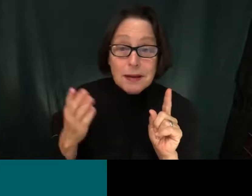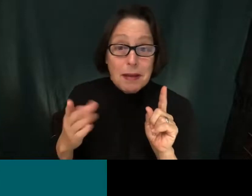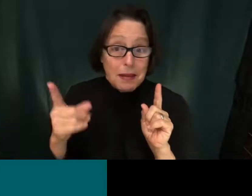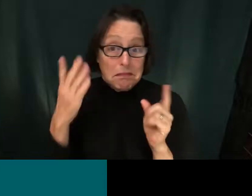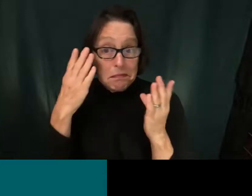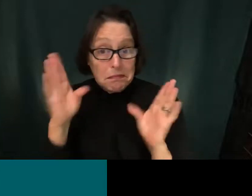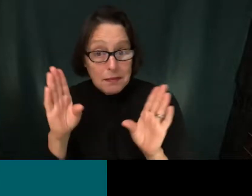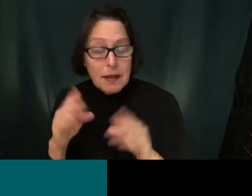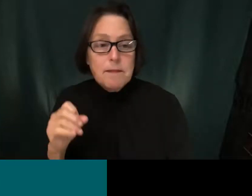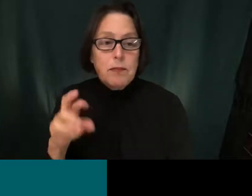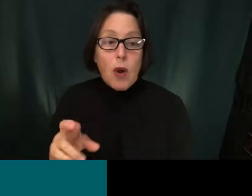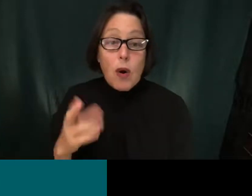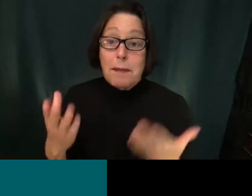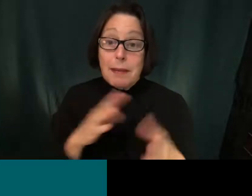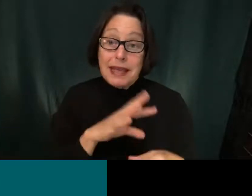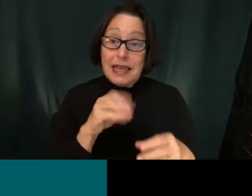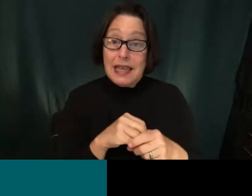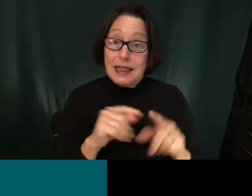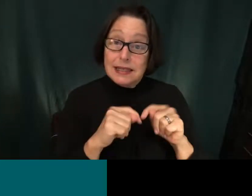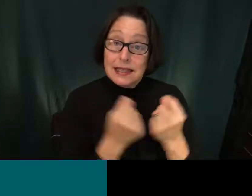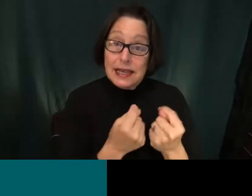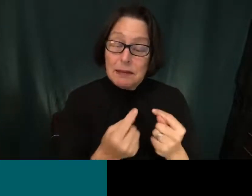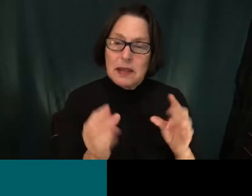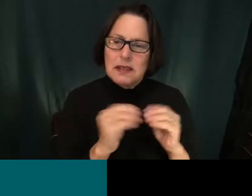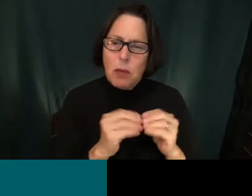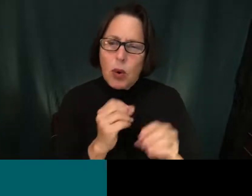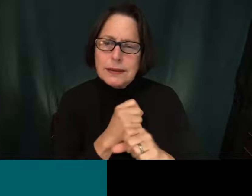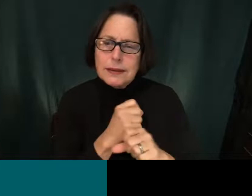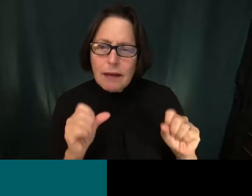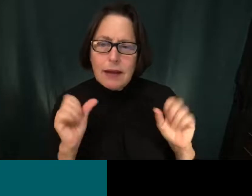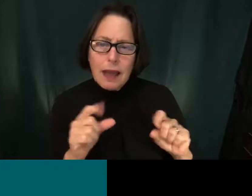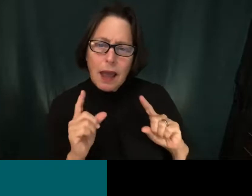or in a space on your team that's maybe a little bit more safe to do that.